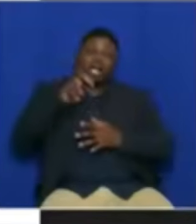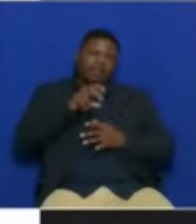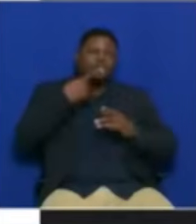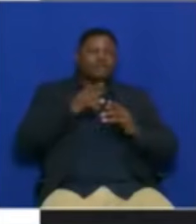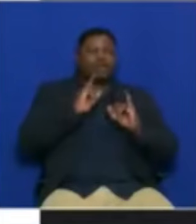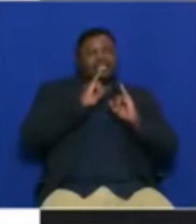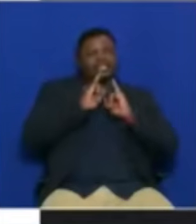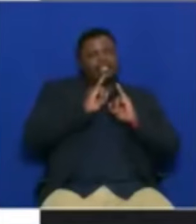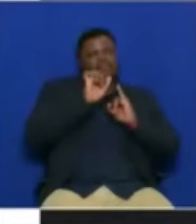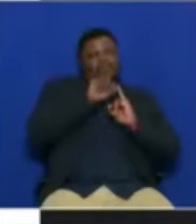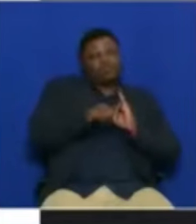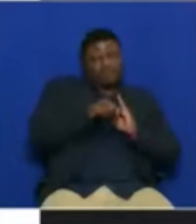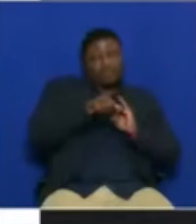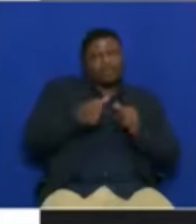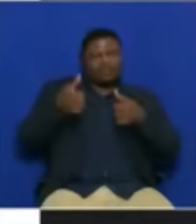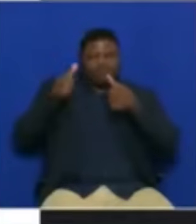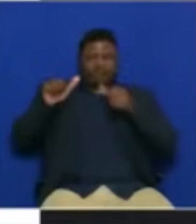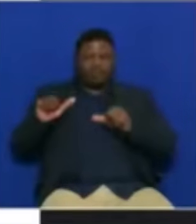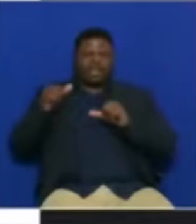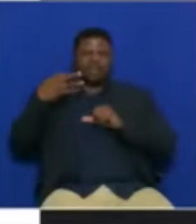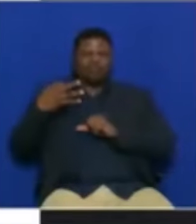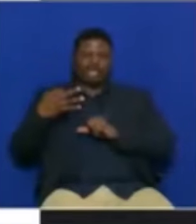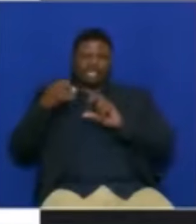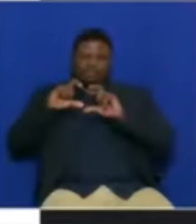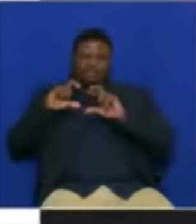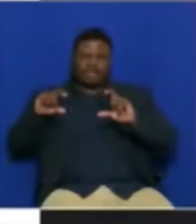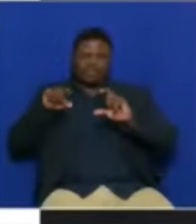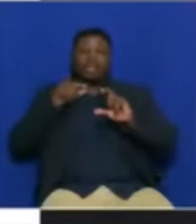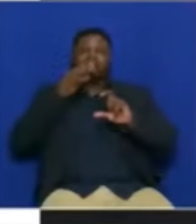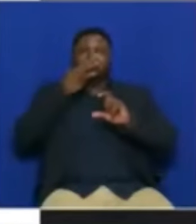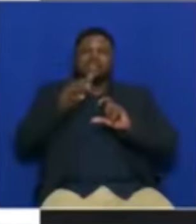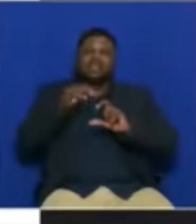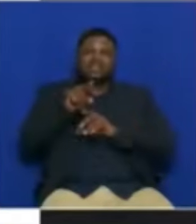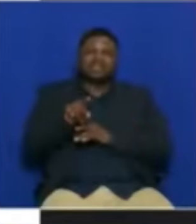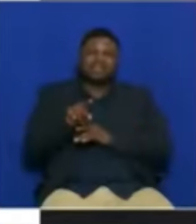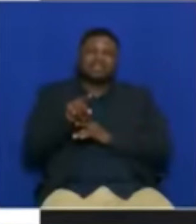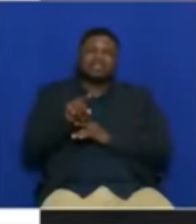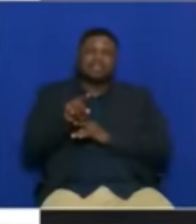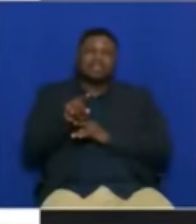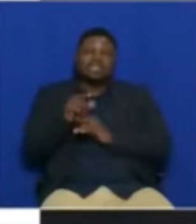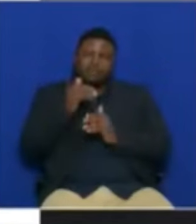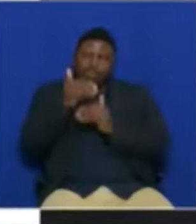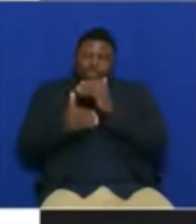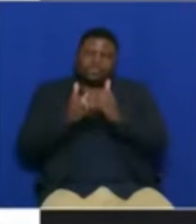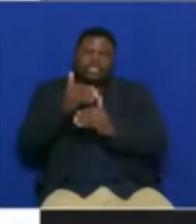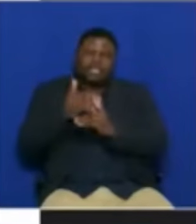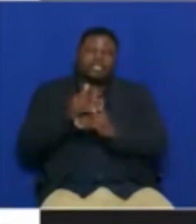evaluation process that will be over 2 days. And then